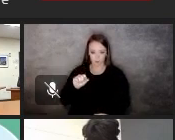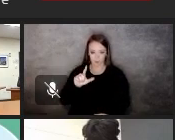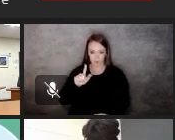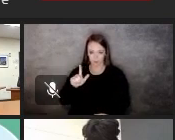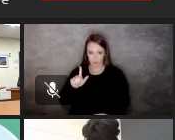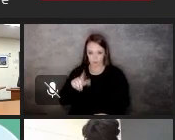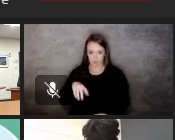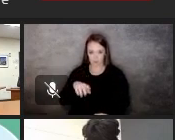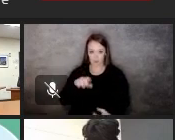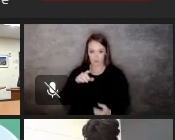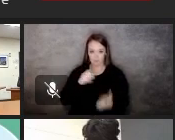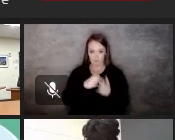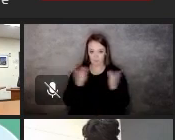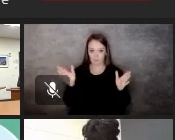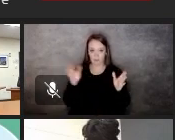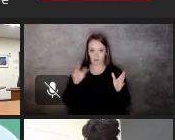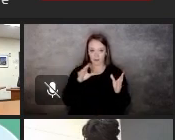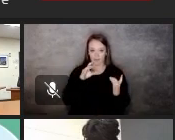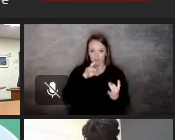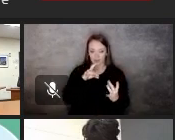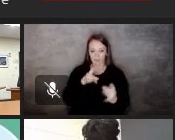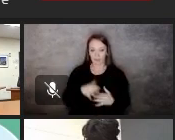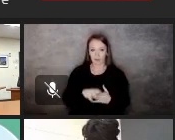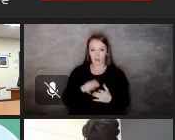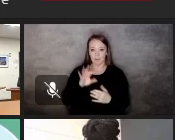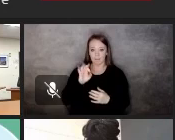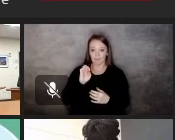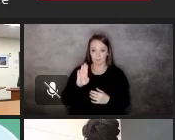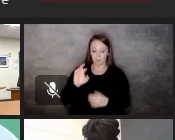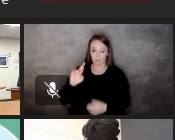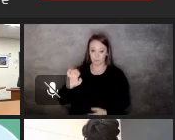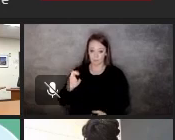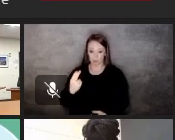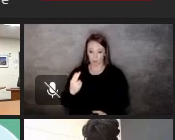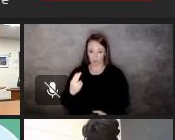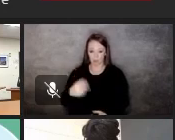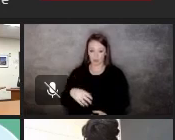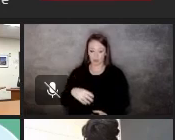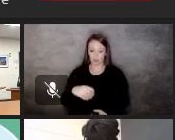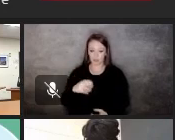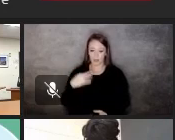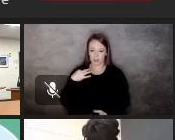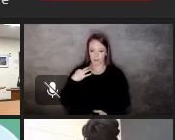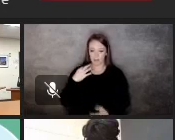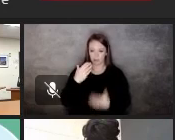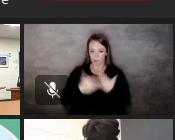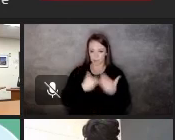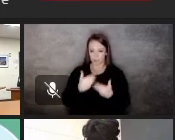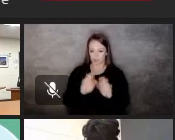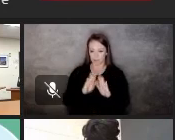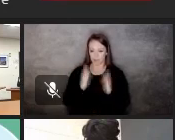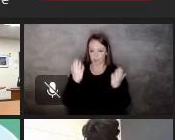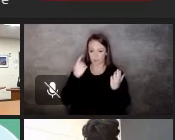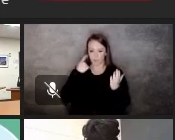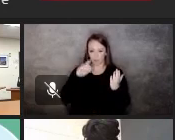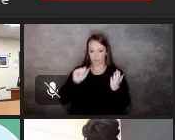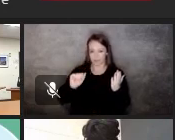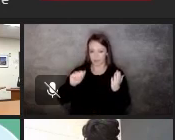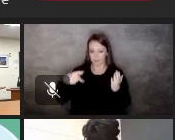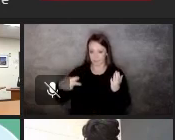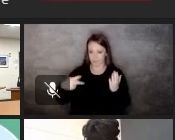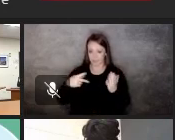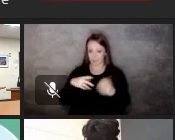of 2022, the application process was open for advisory panel, AP, and review